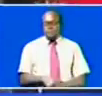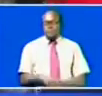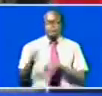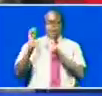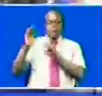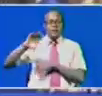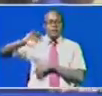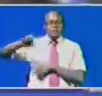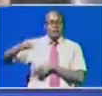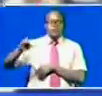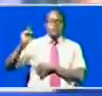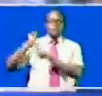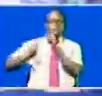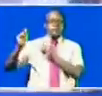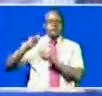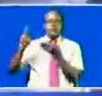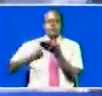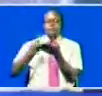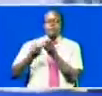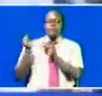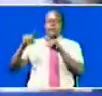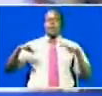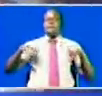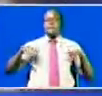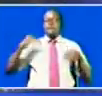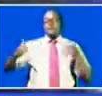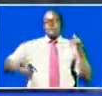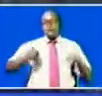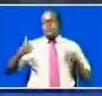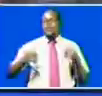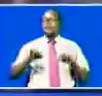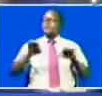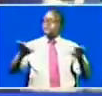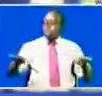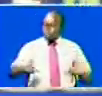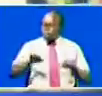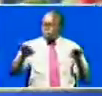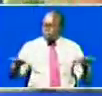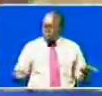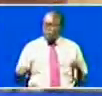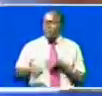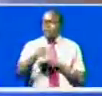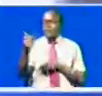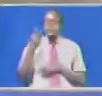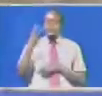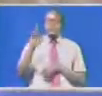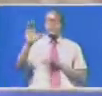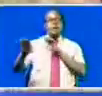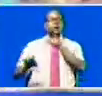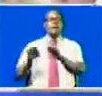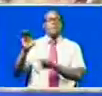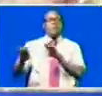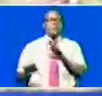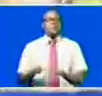County. Traditionally, tourists come on holiday to enjoy the scenic beaches and visit the national parks, among other tourist